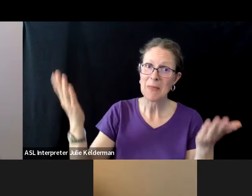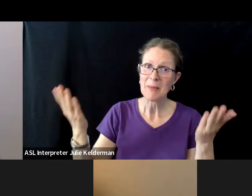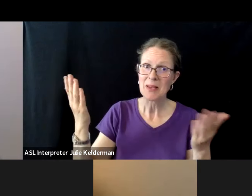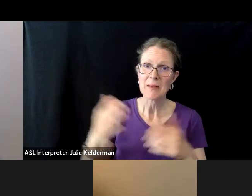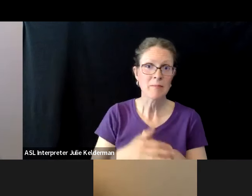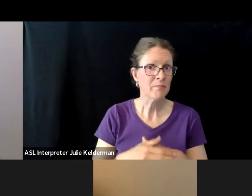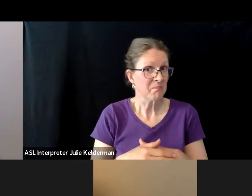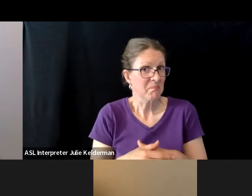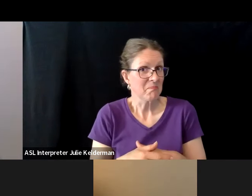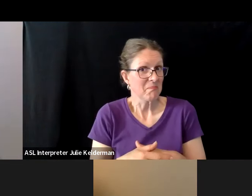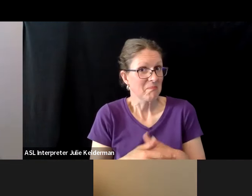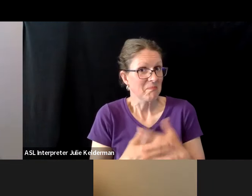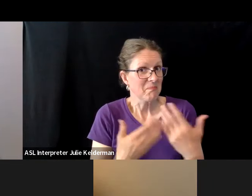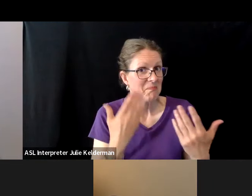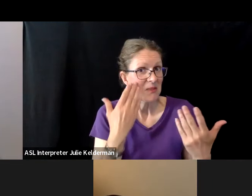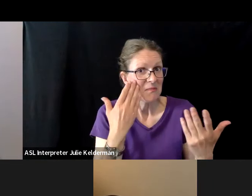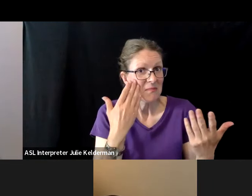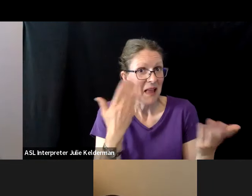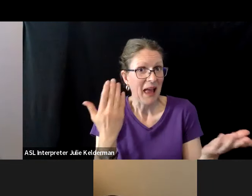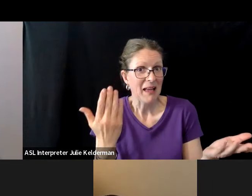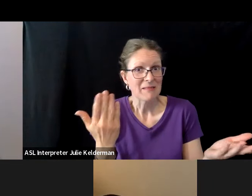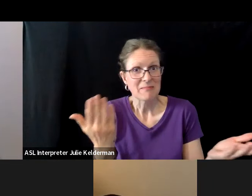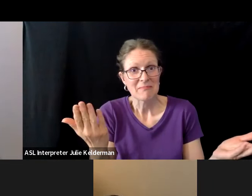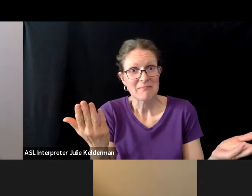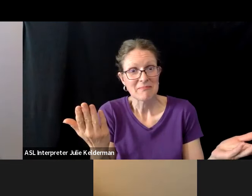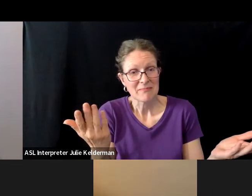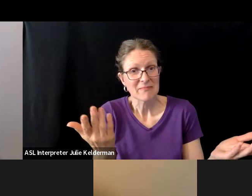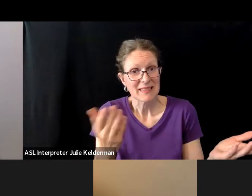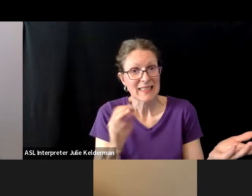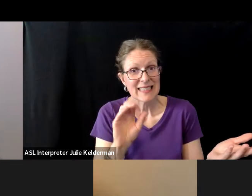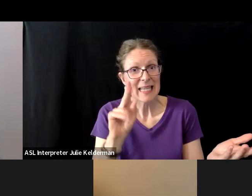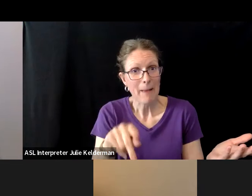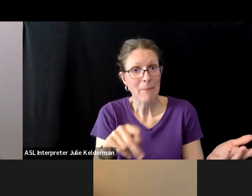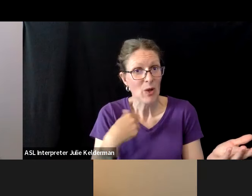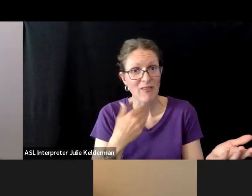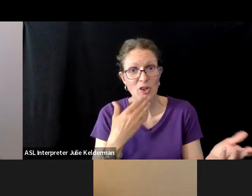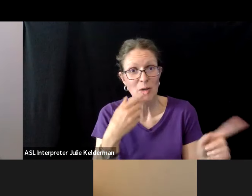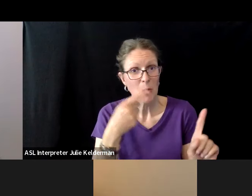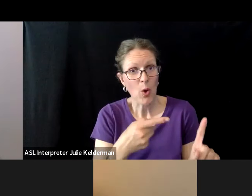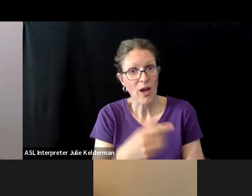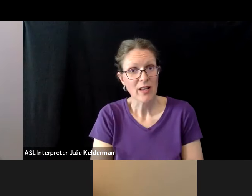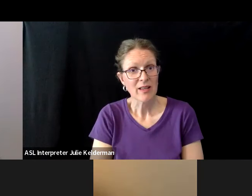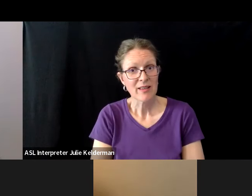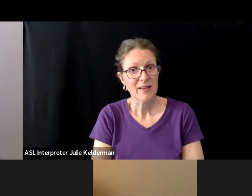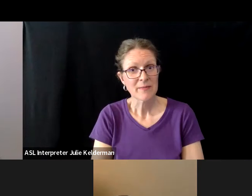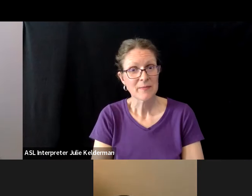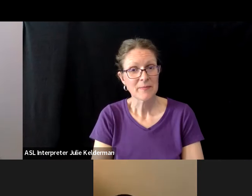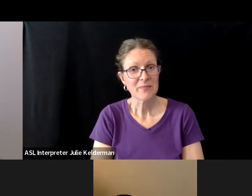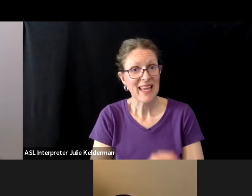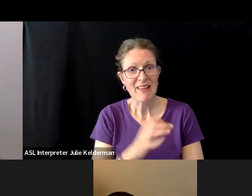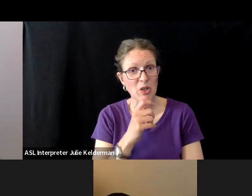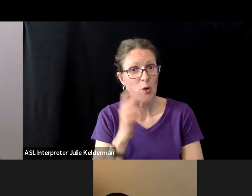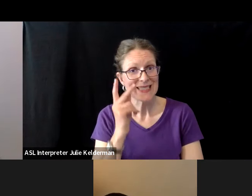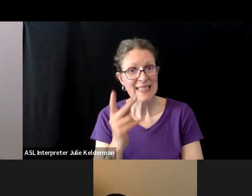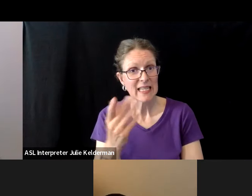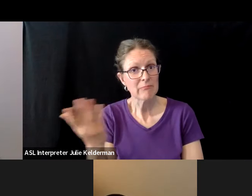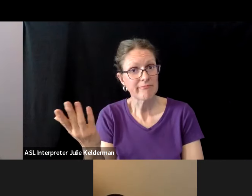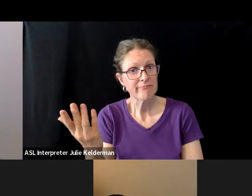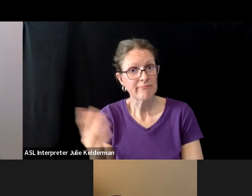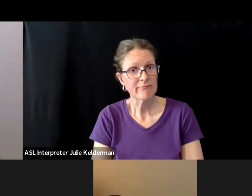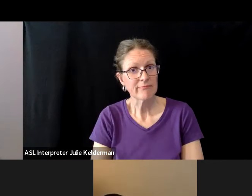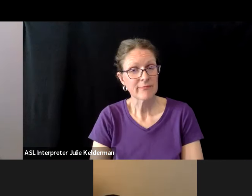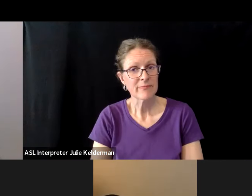Yeah, that is actually, Skip, you raise a good point. If it's not seen. Especially